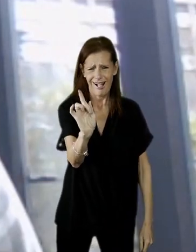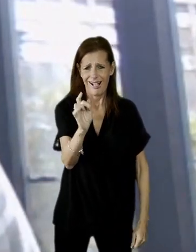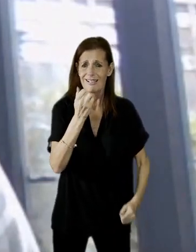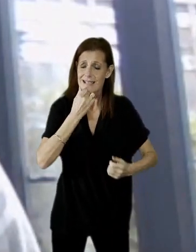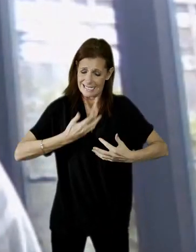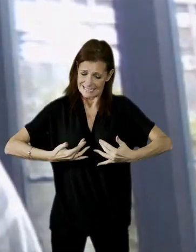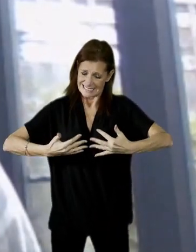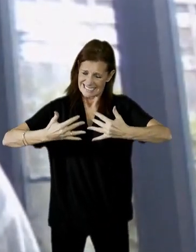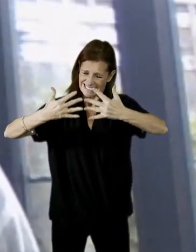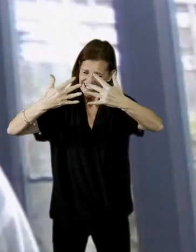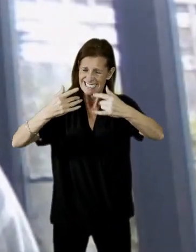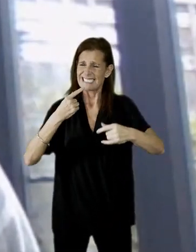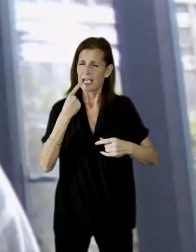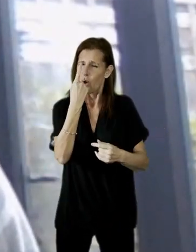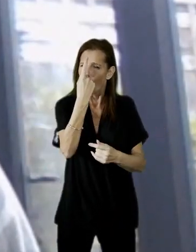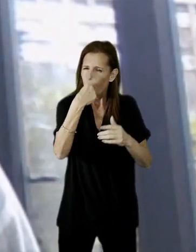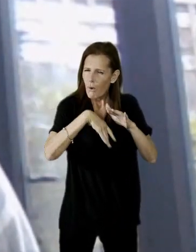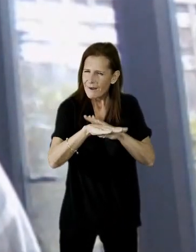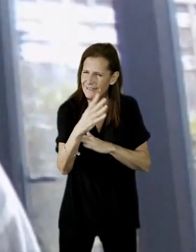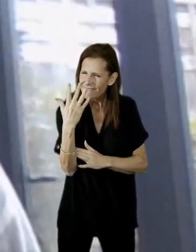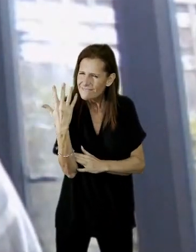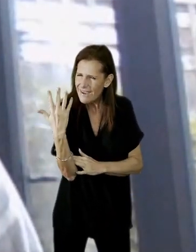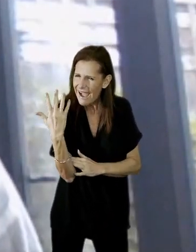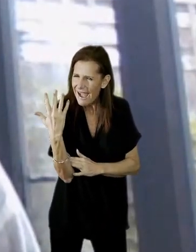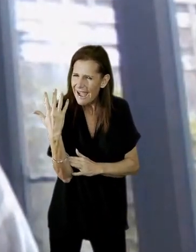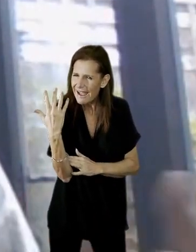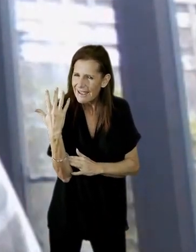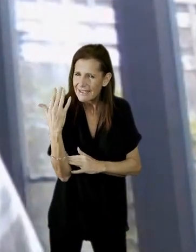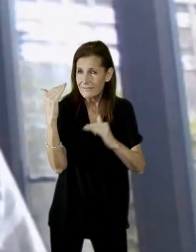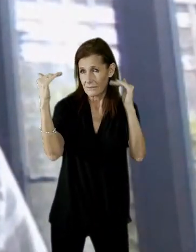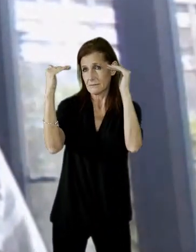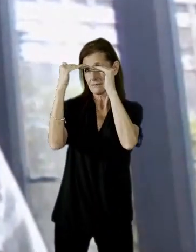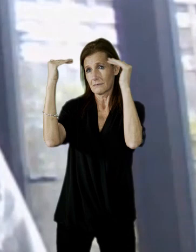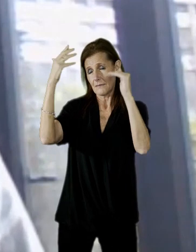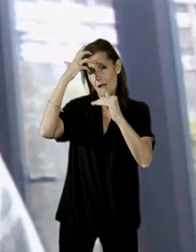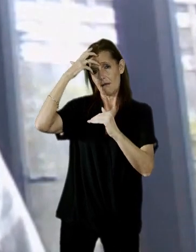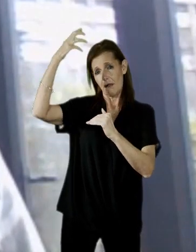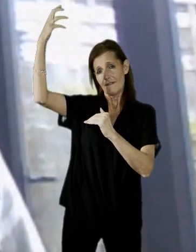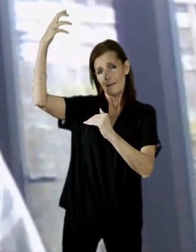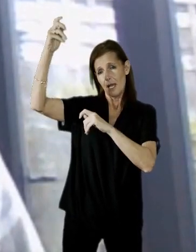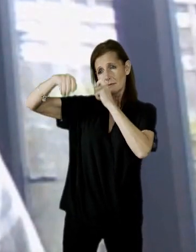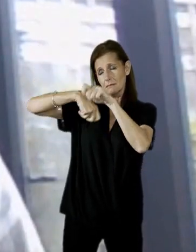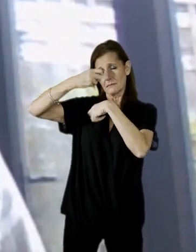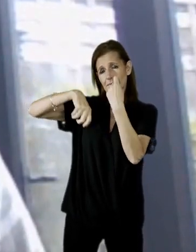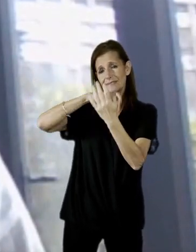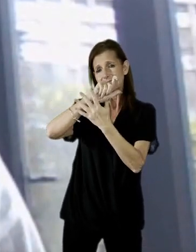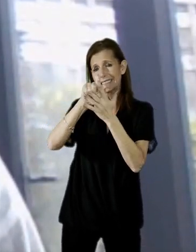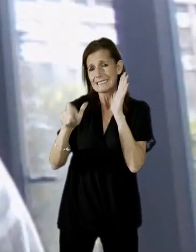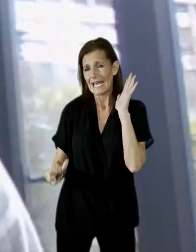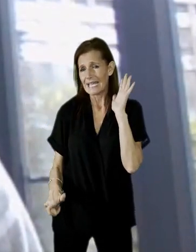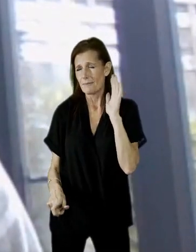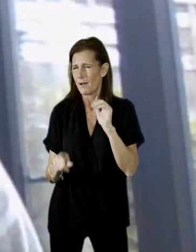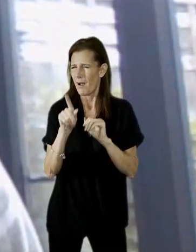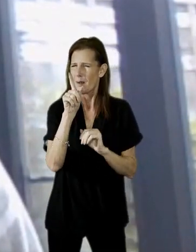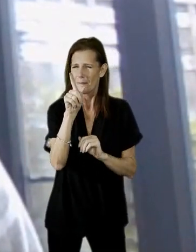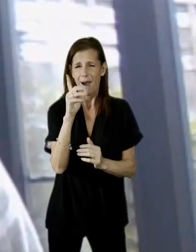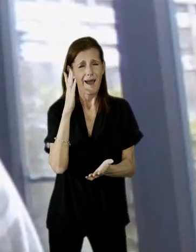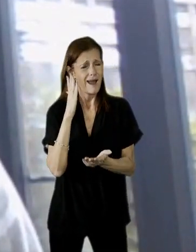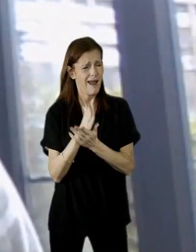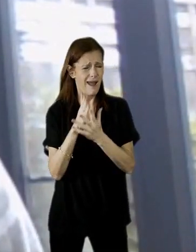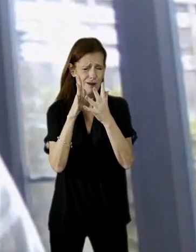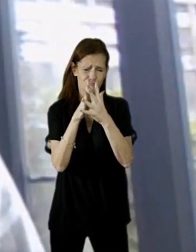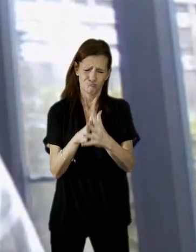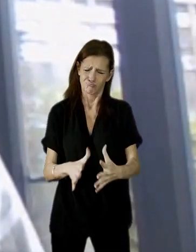meet the government's definition of being disabled, but actually many more benefit from accessible and inclusive